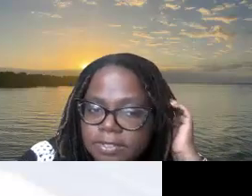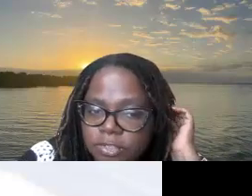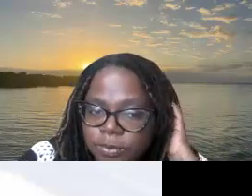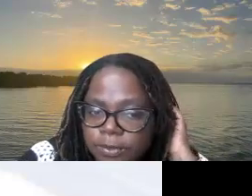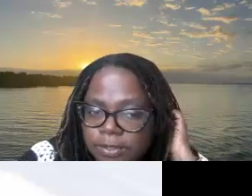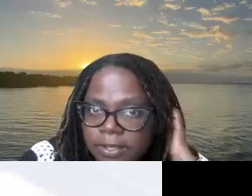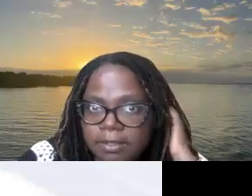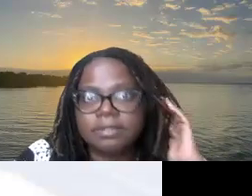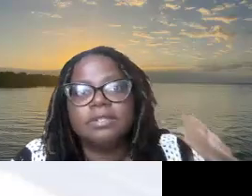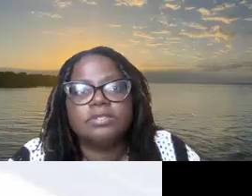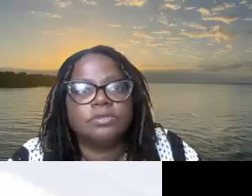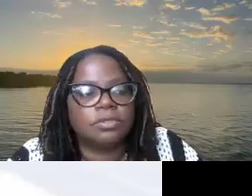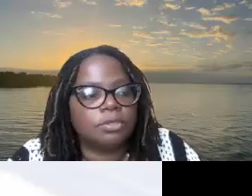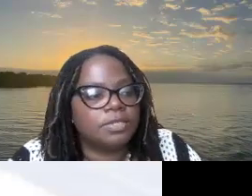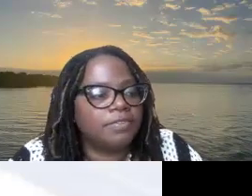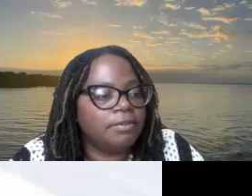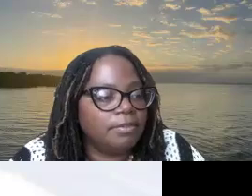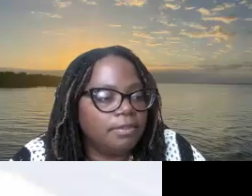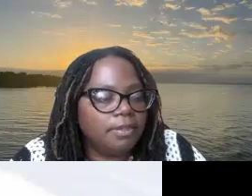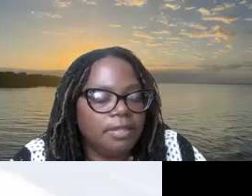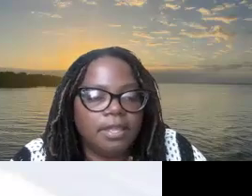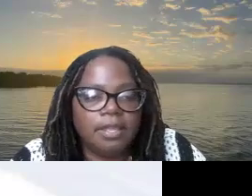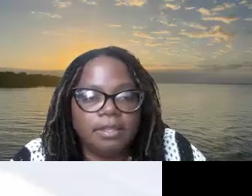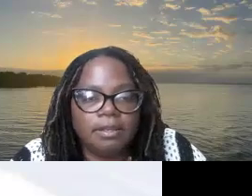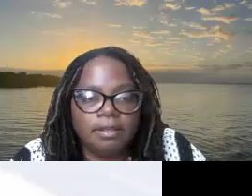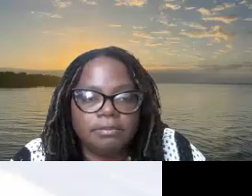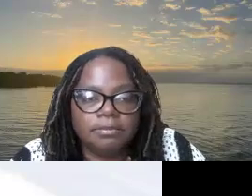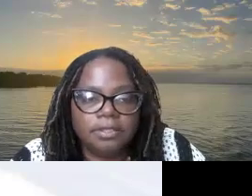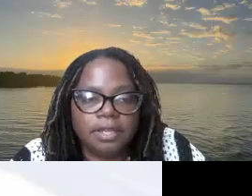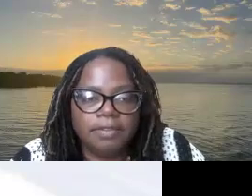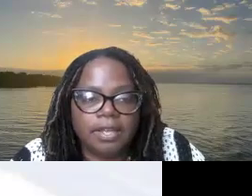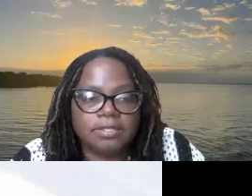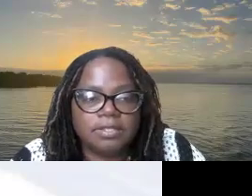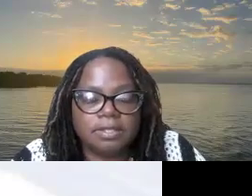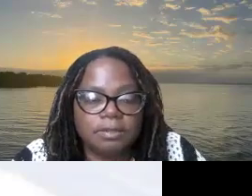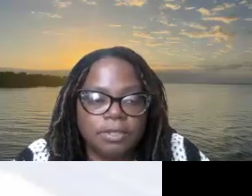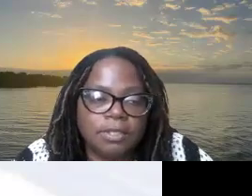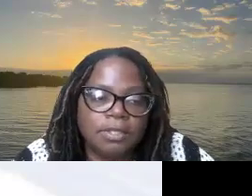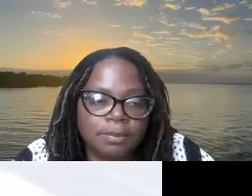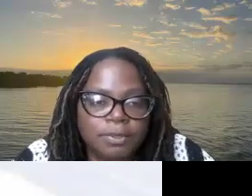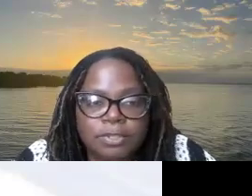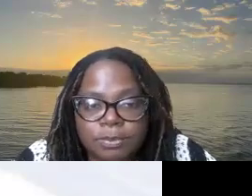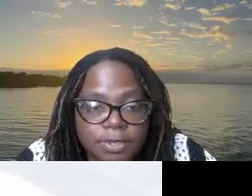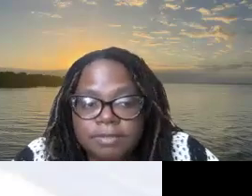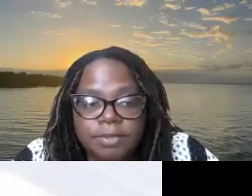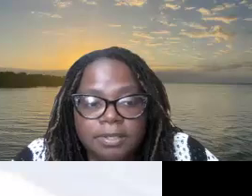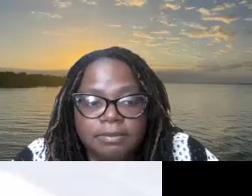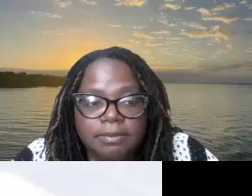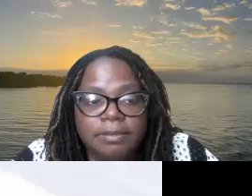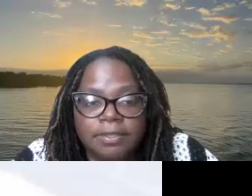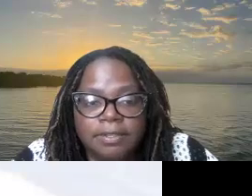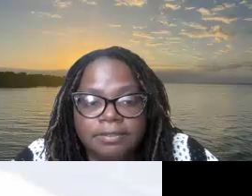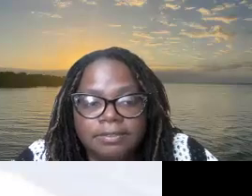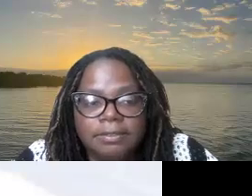health organization. We work a lot on social determinants of health, and having access to community and neighborhood is a piece of